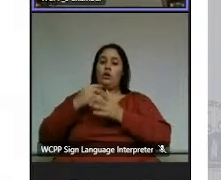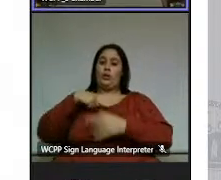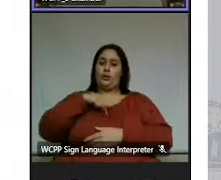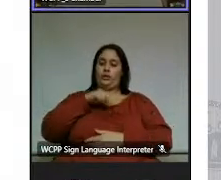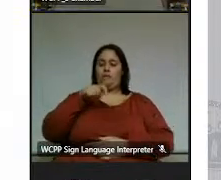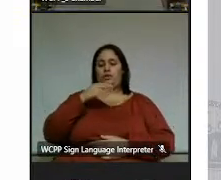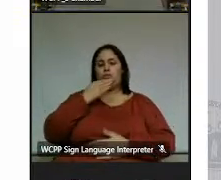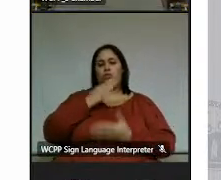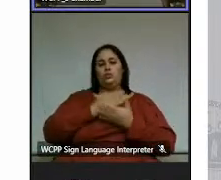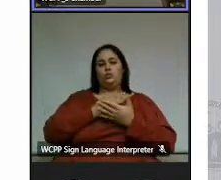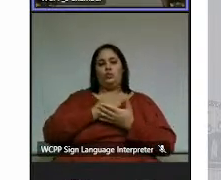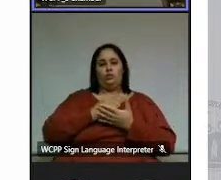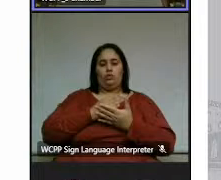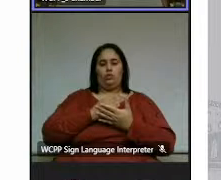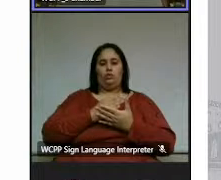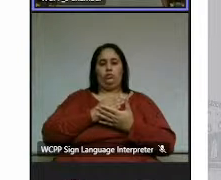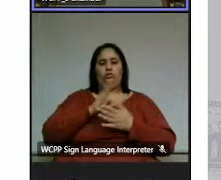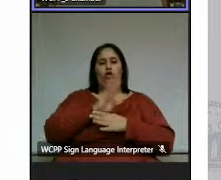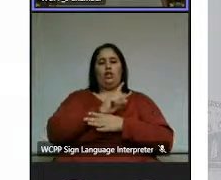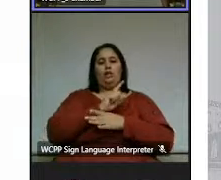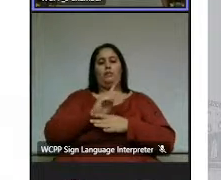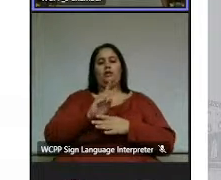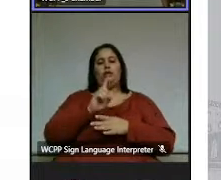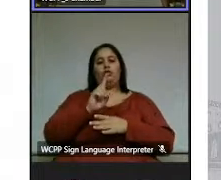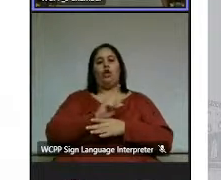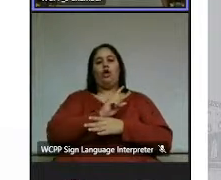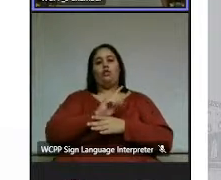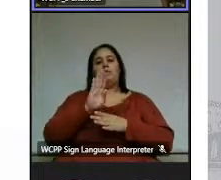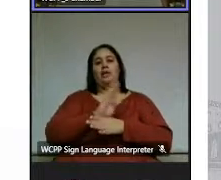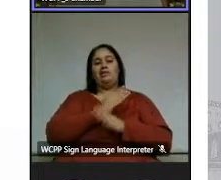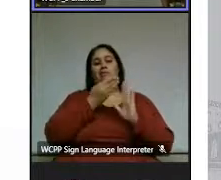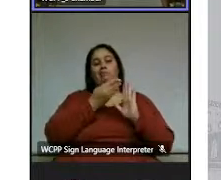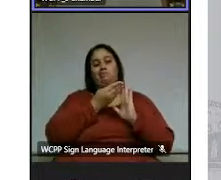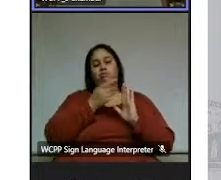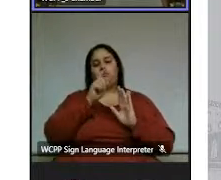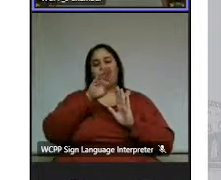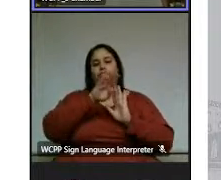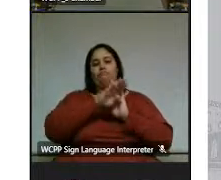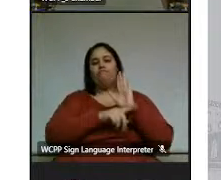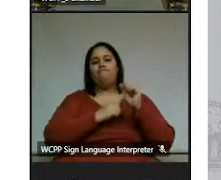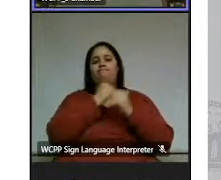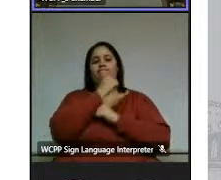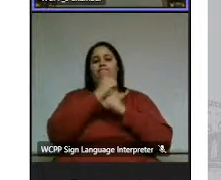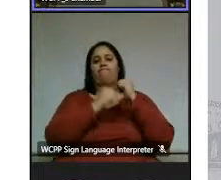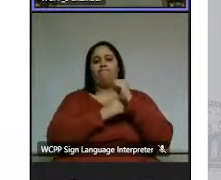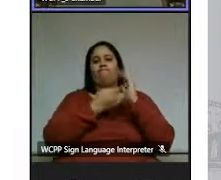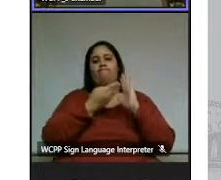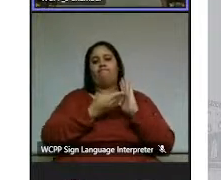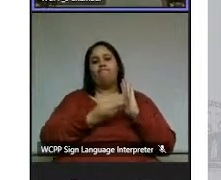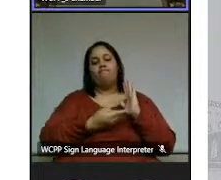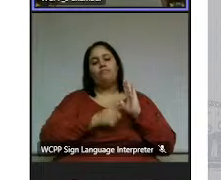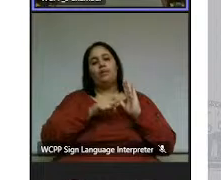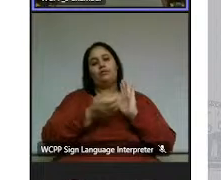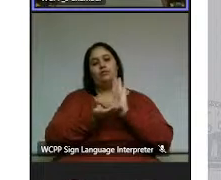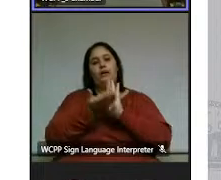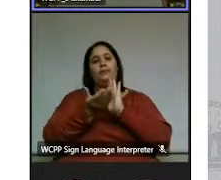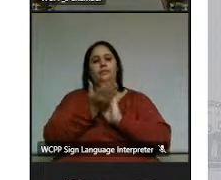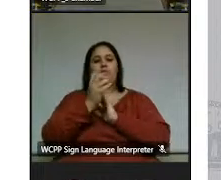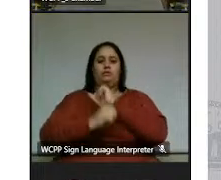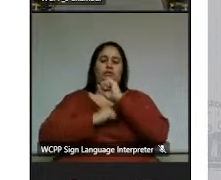keep database of transport infrastructure and update that